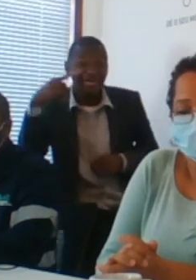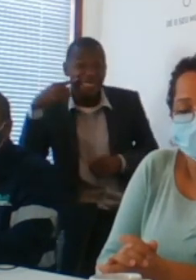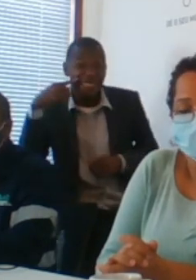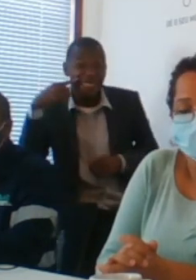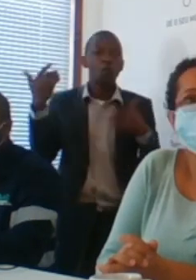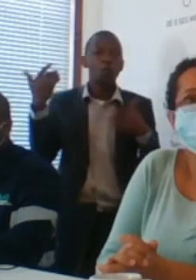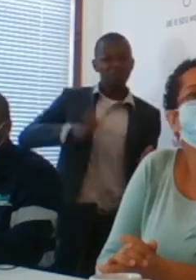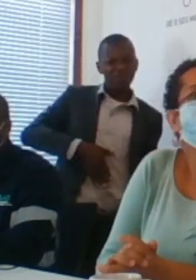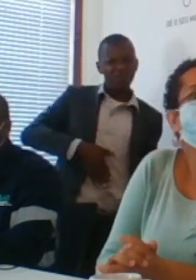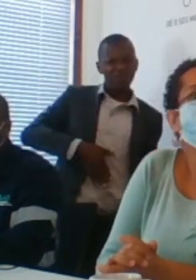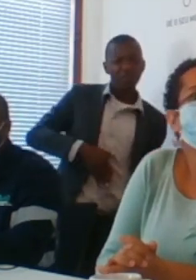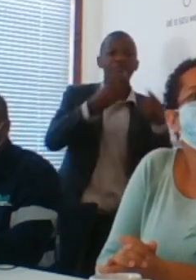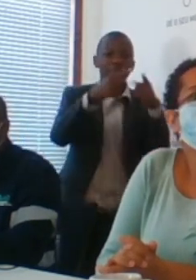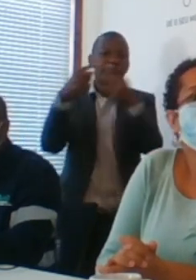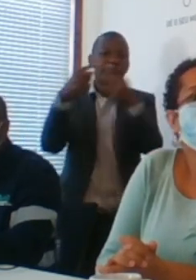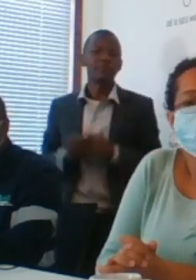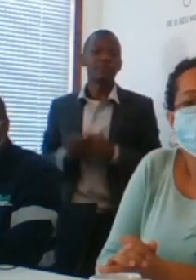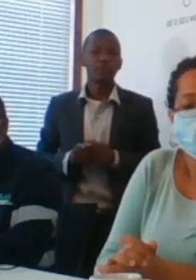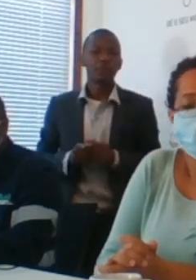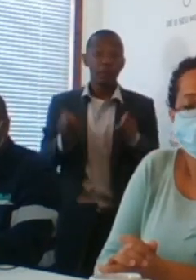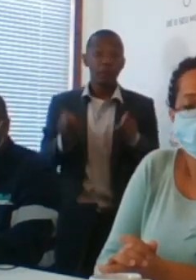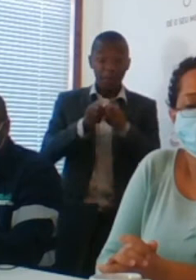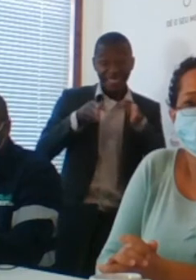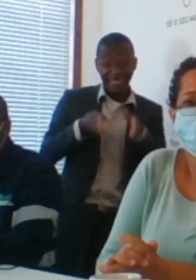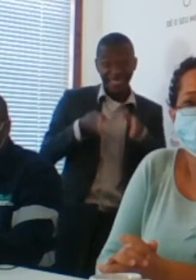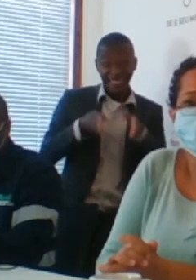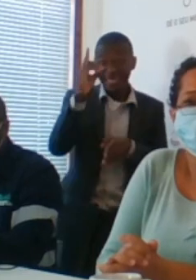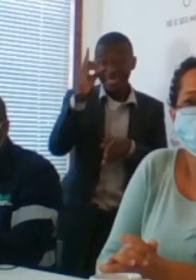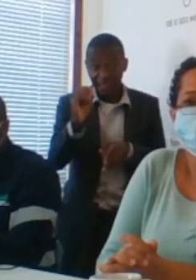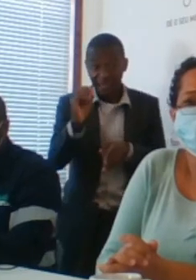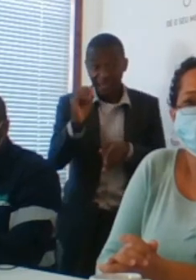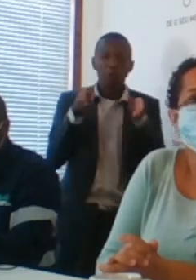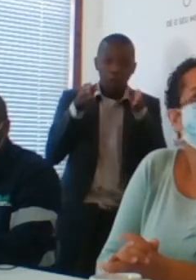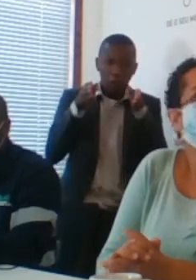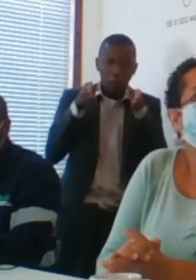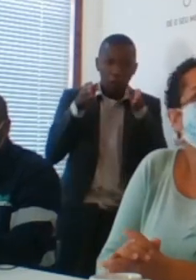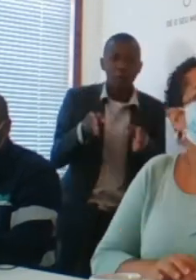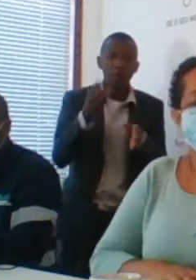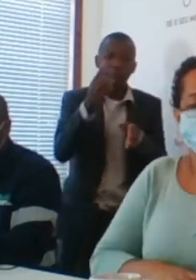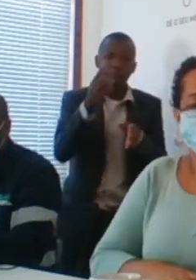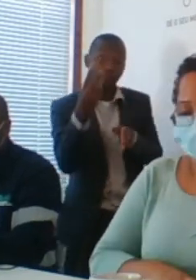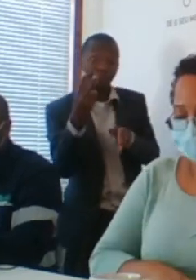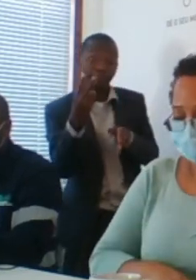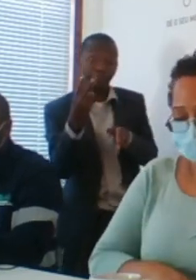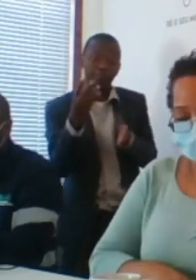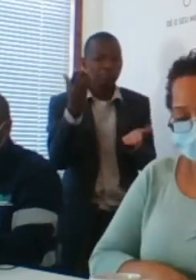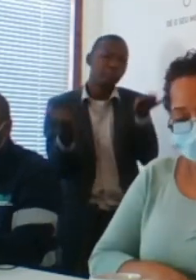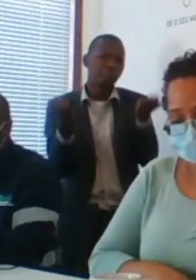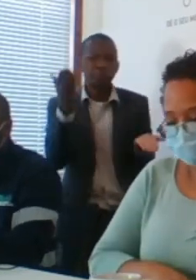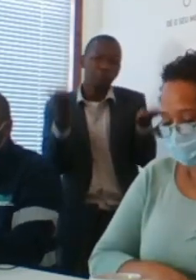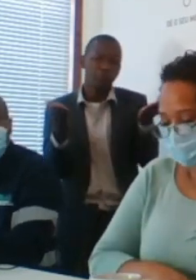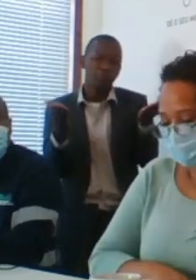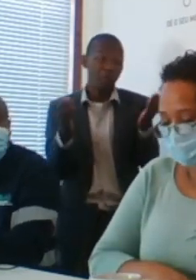companies. The admission level is grade 10 and grade 12. The duration basically is variable. Because